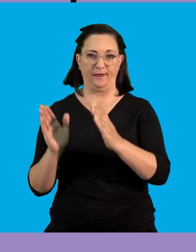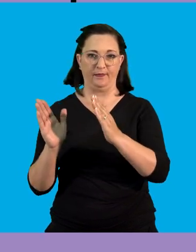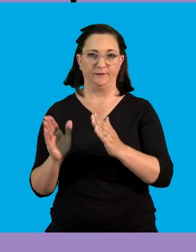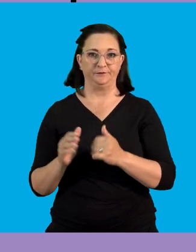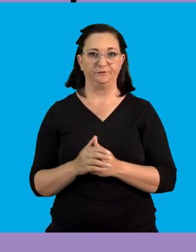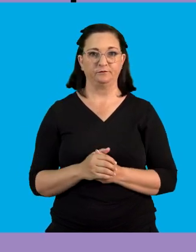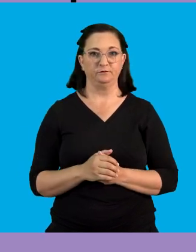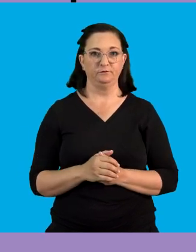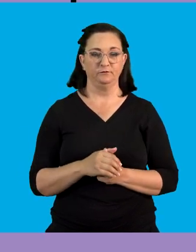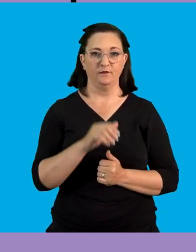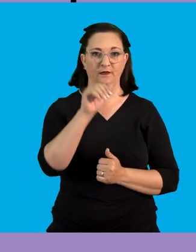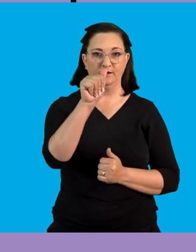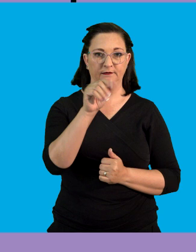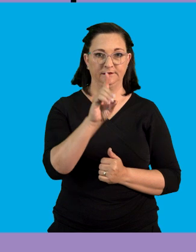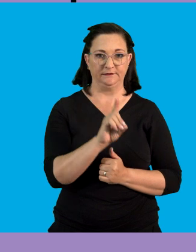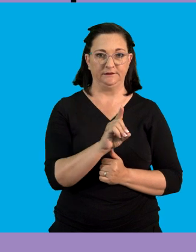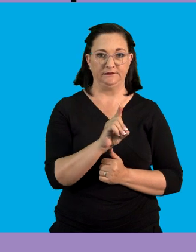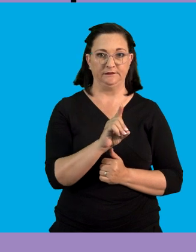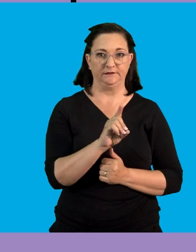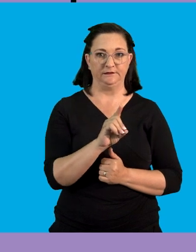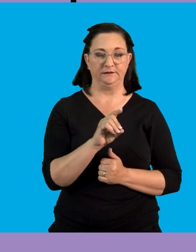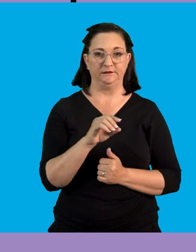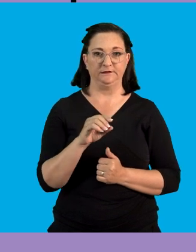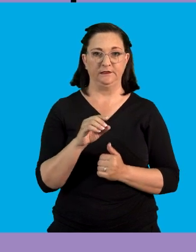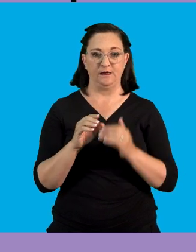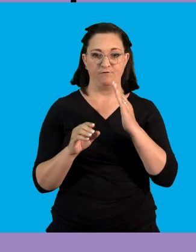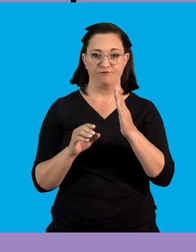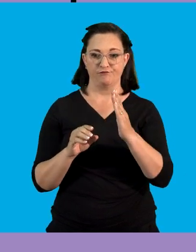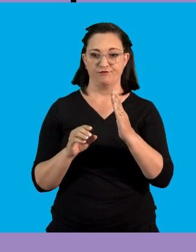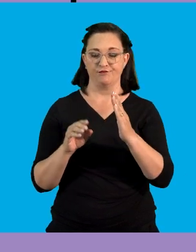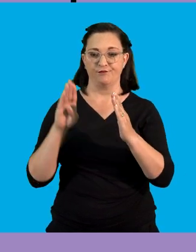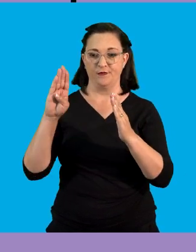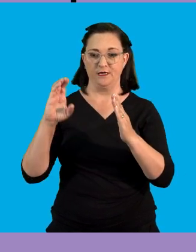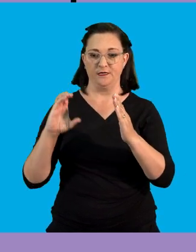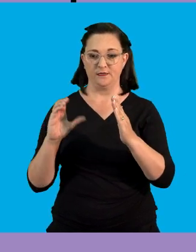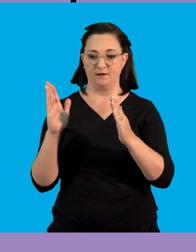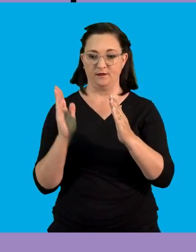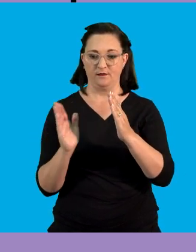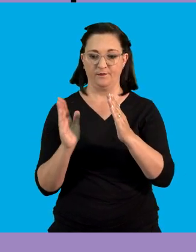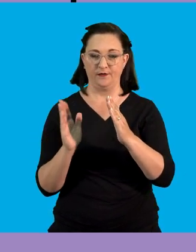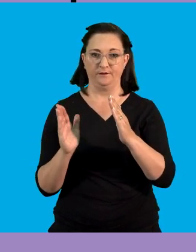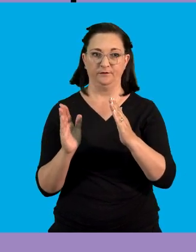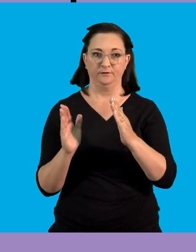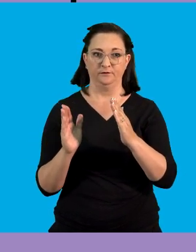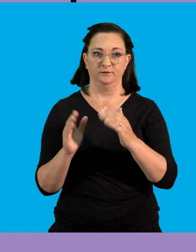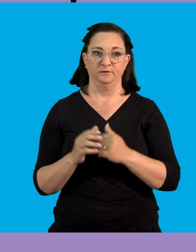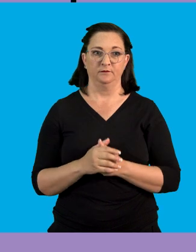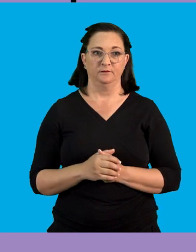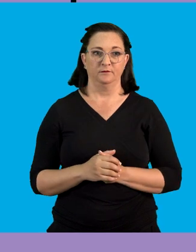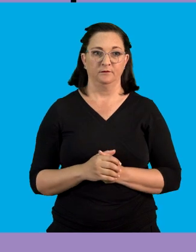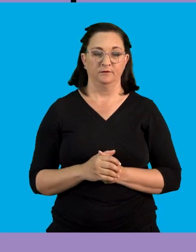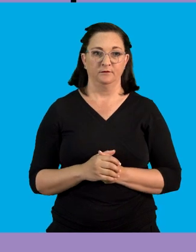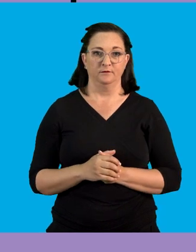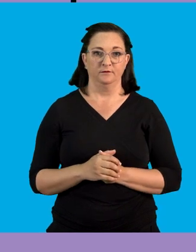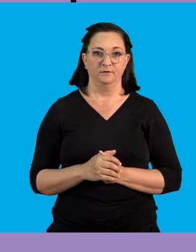And because AD is parallel to line BC, therefore, let me